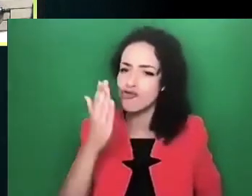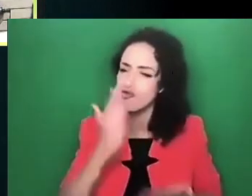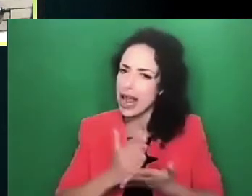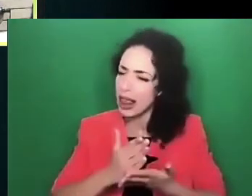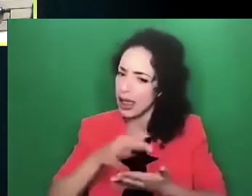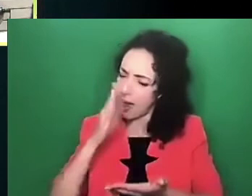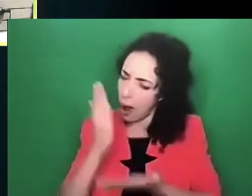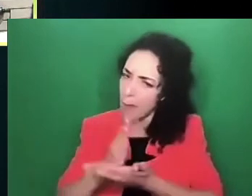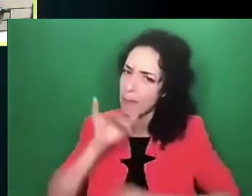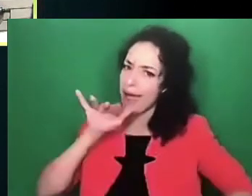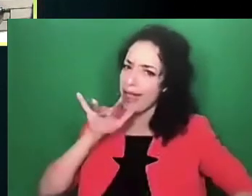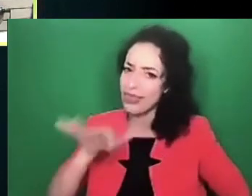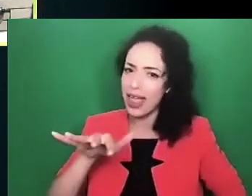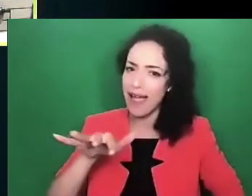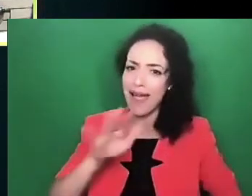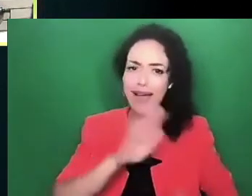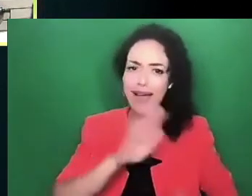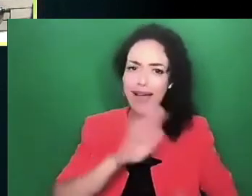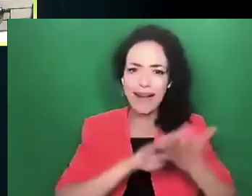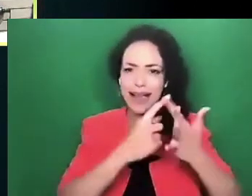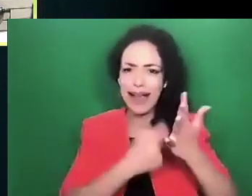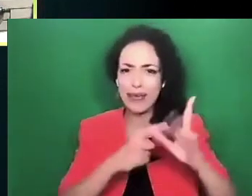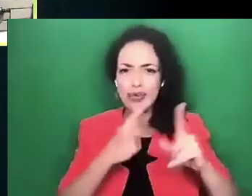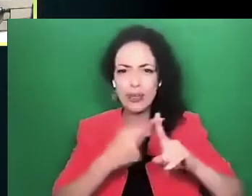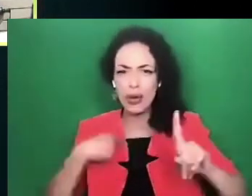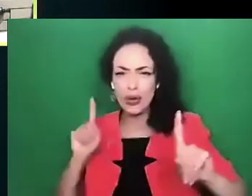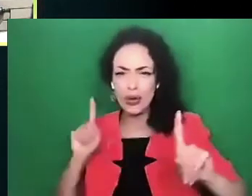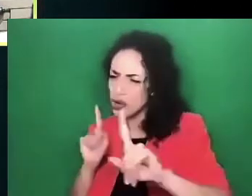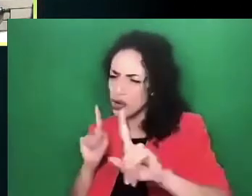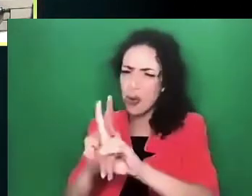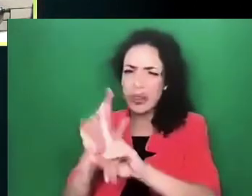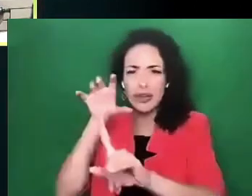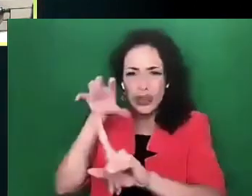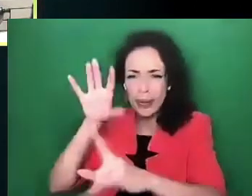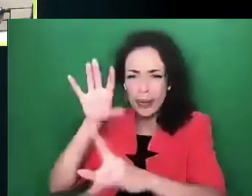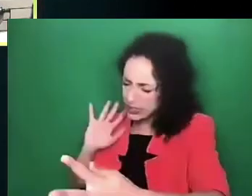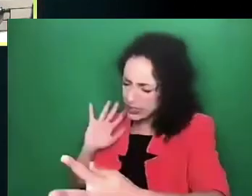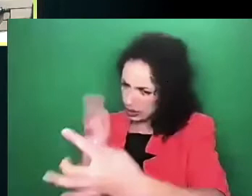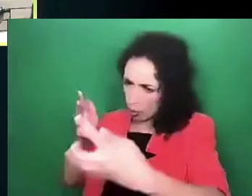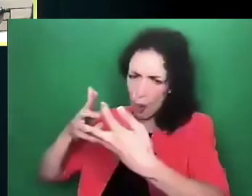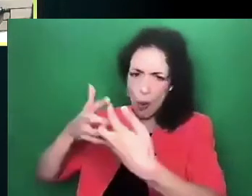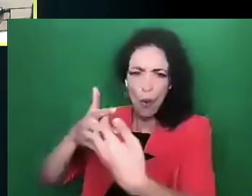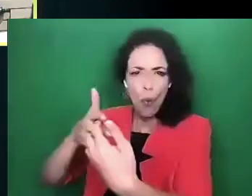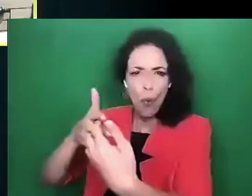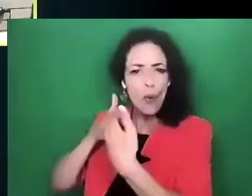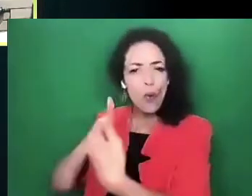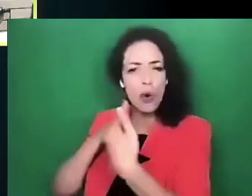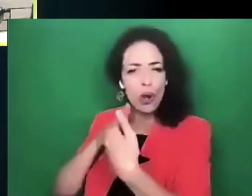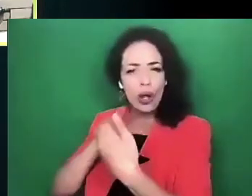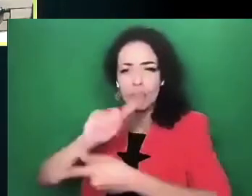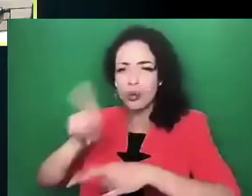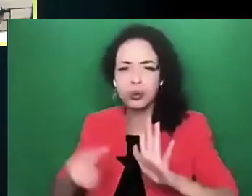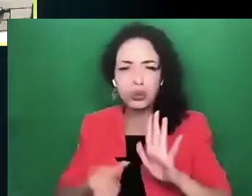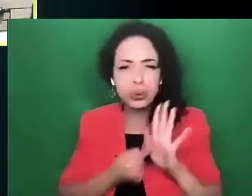going there and connecting with that place. This was a hugely important thing for me. There was a sense